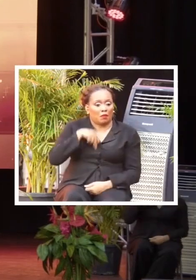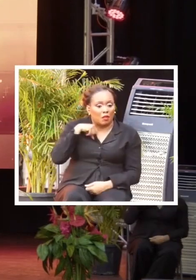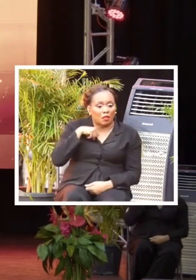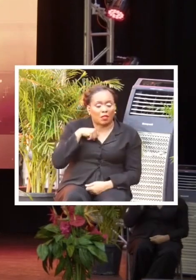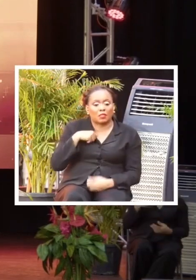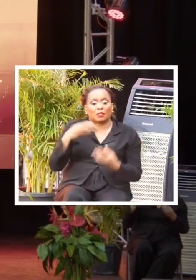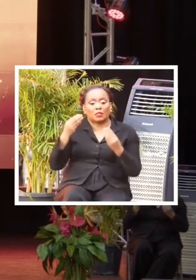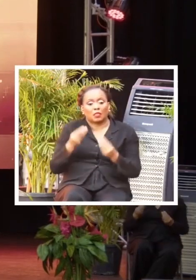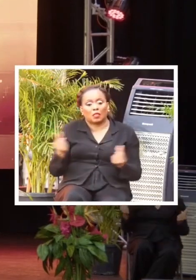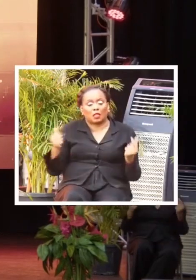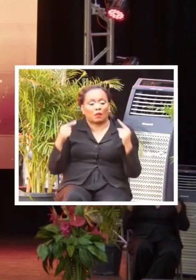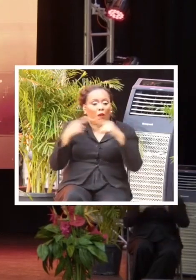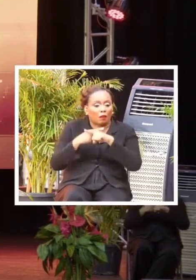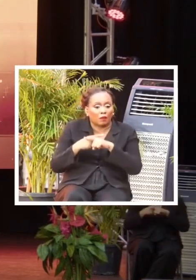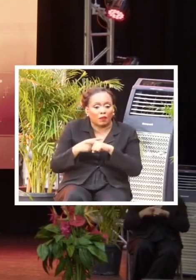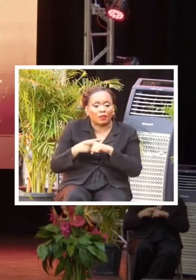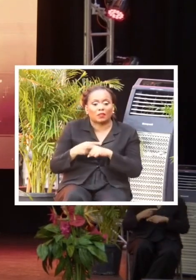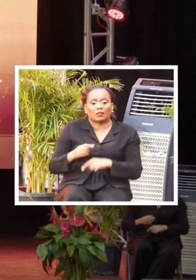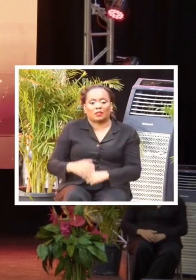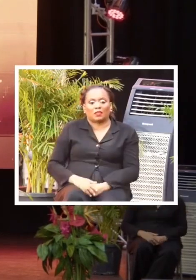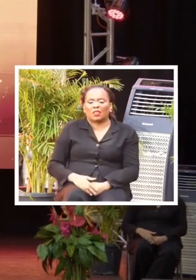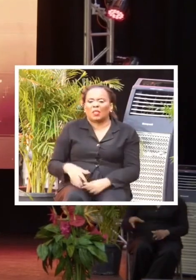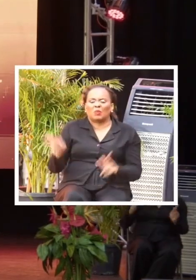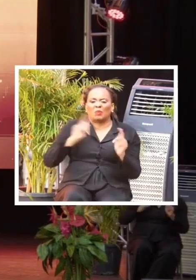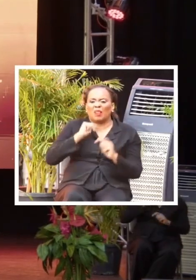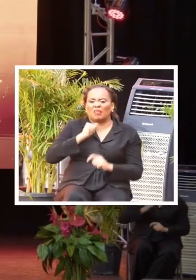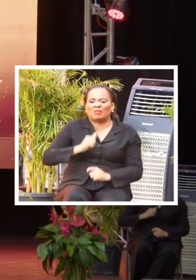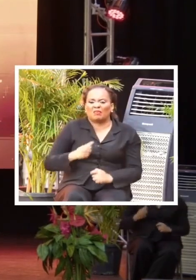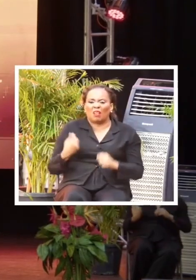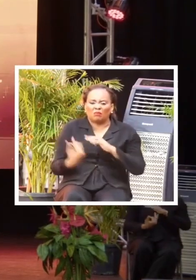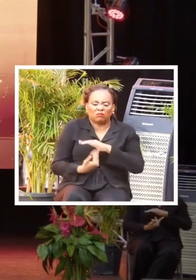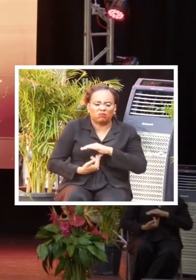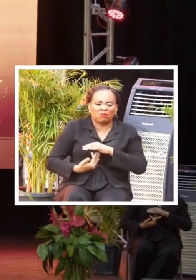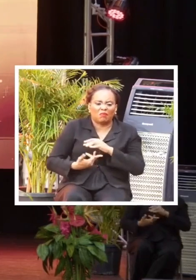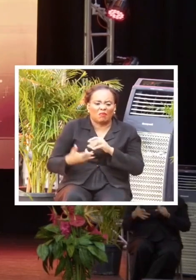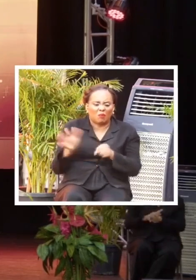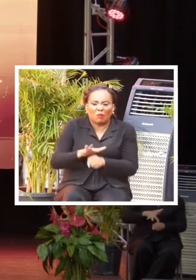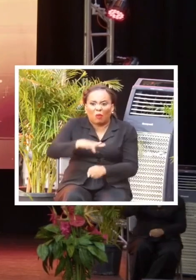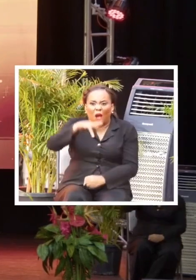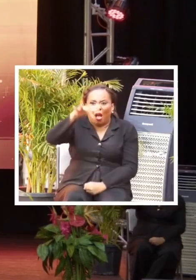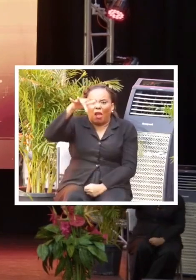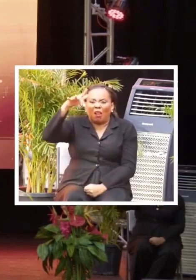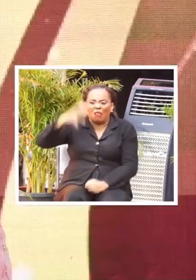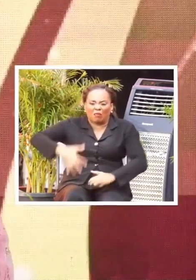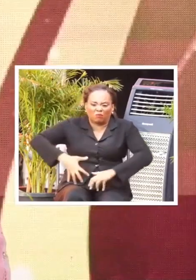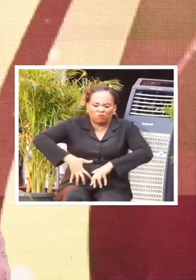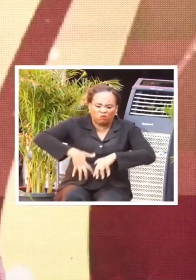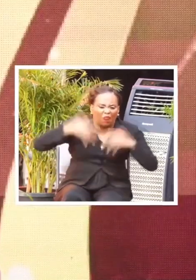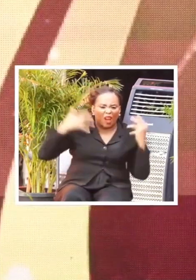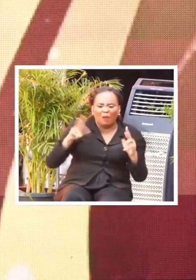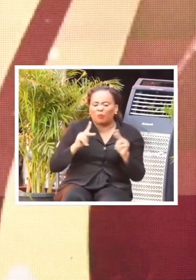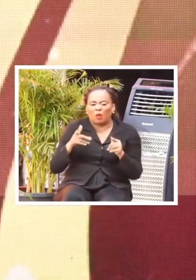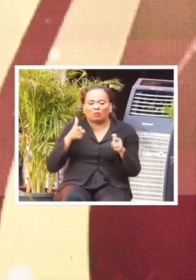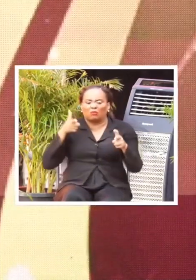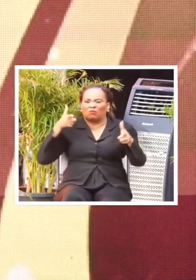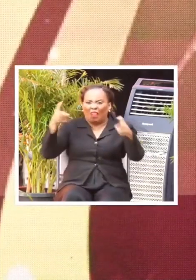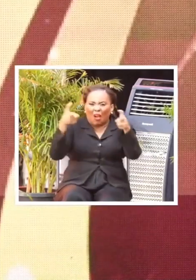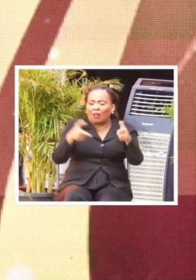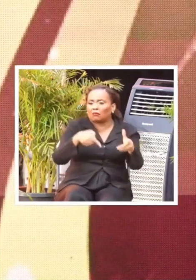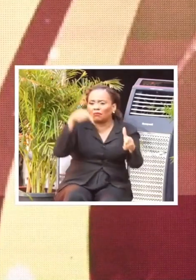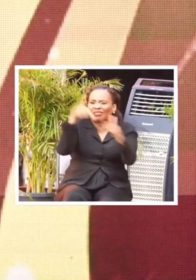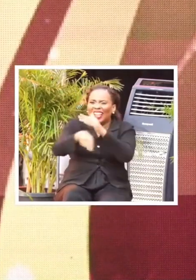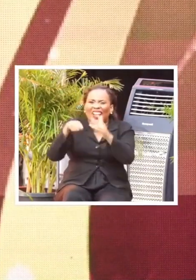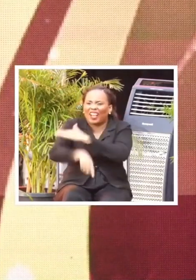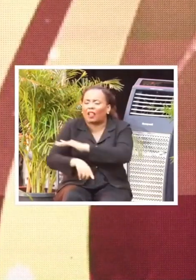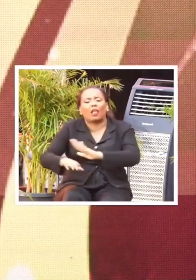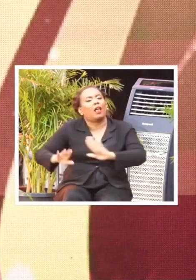conflict, rather than flying off the handle and wanting to fling at somebody, or worse, shoot somebody. It